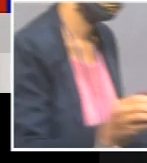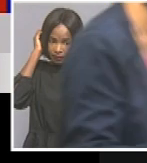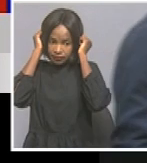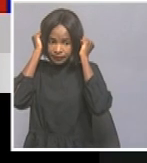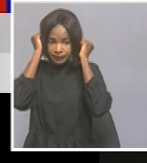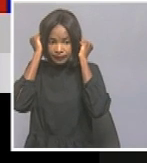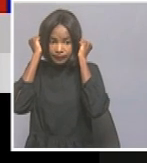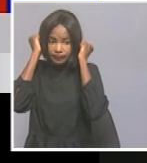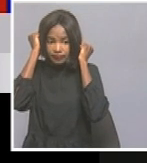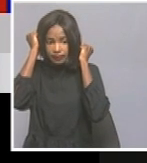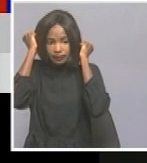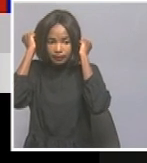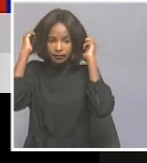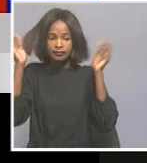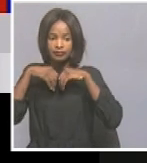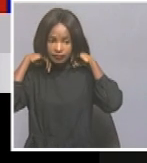Like a static sound.